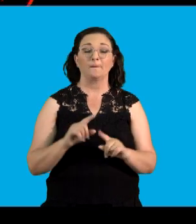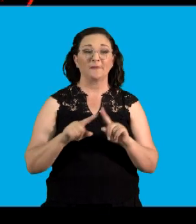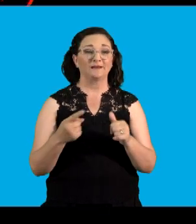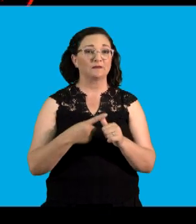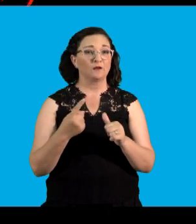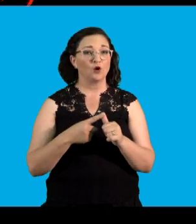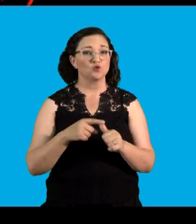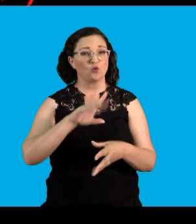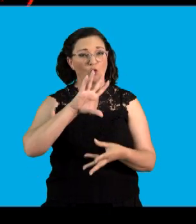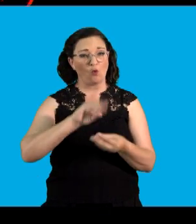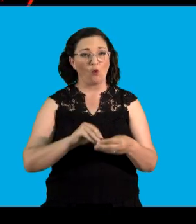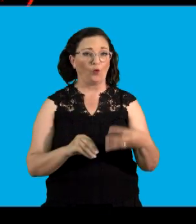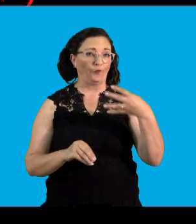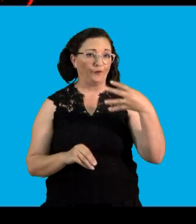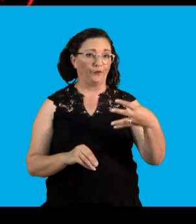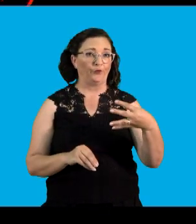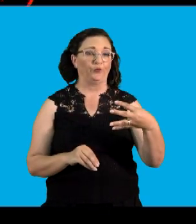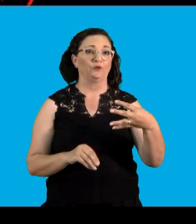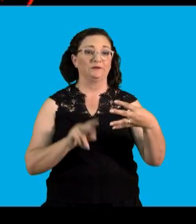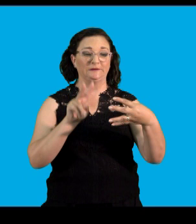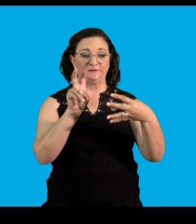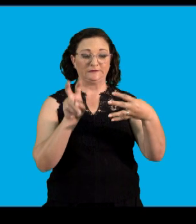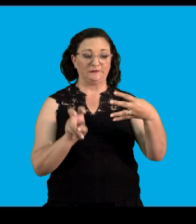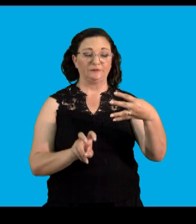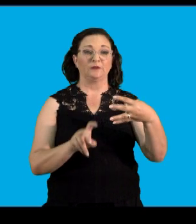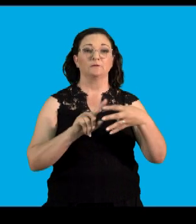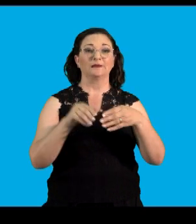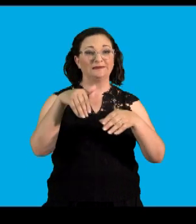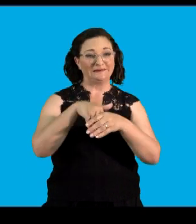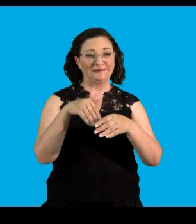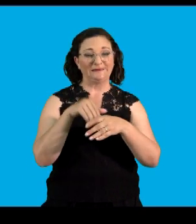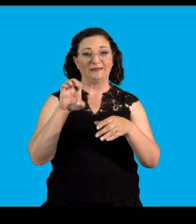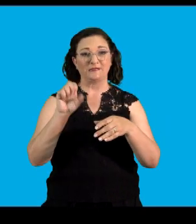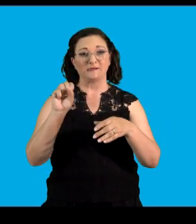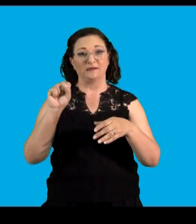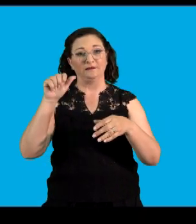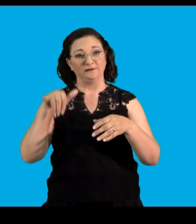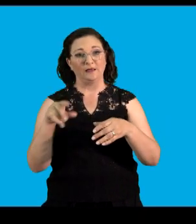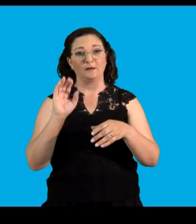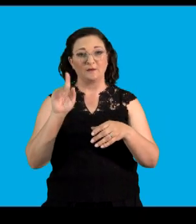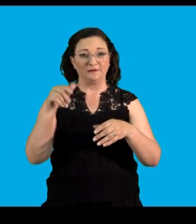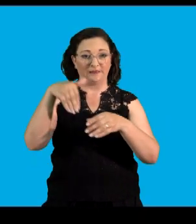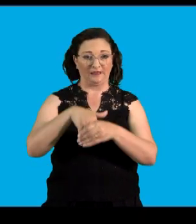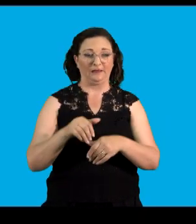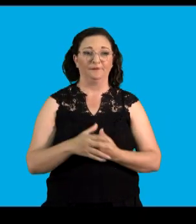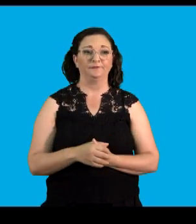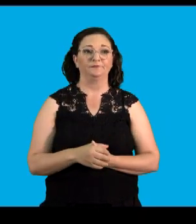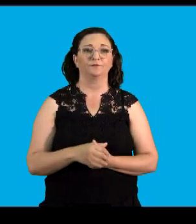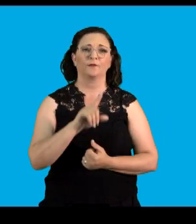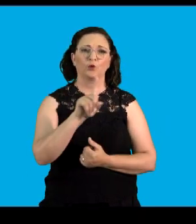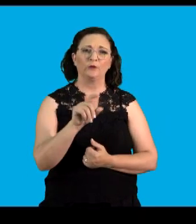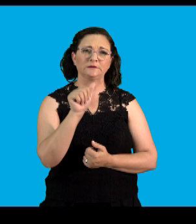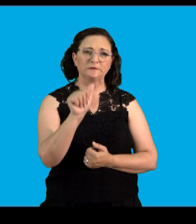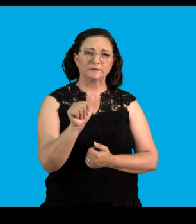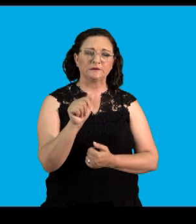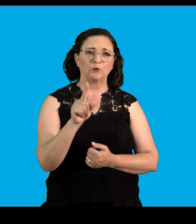answer all these 4 subheadings, and they need to appear in your essay question. Then we're moving on to question number 6.